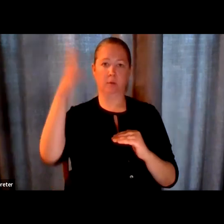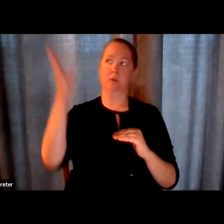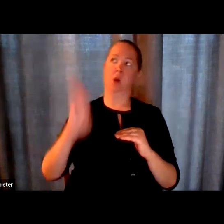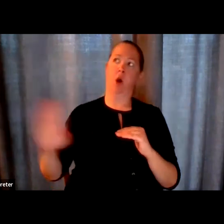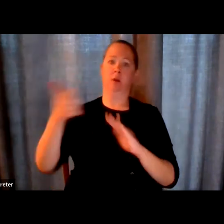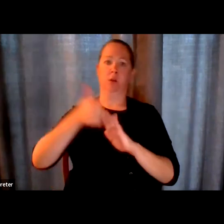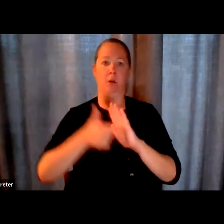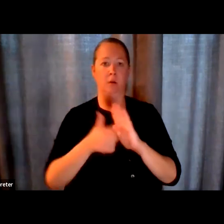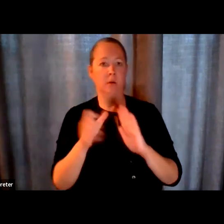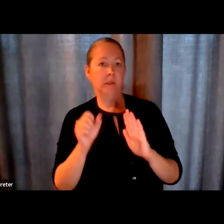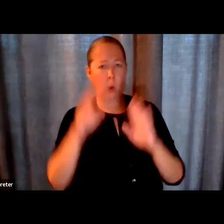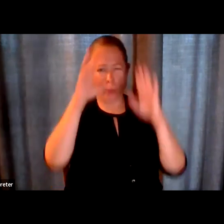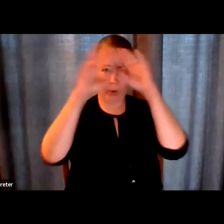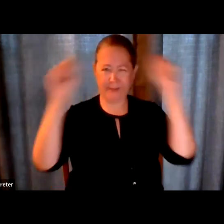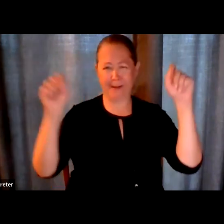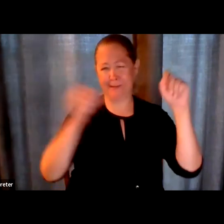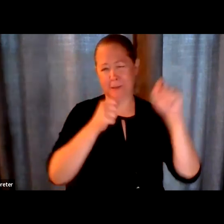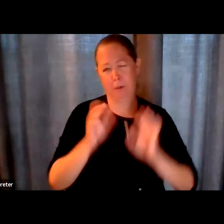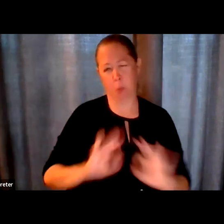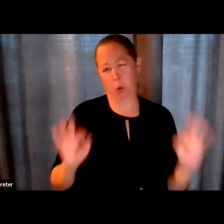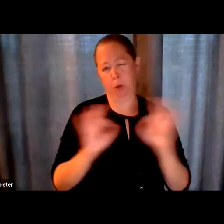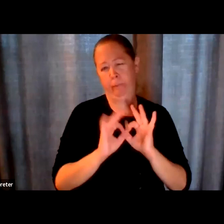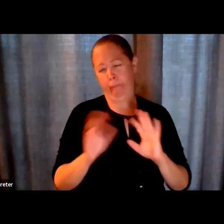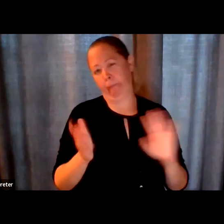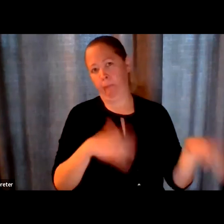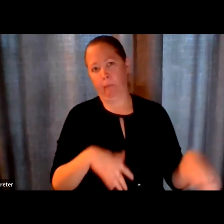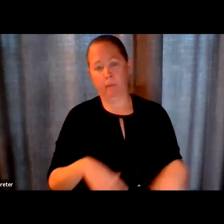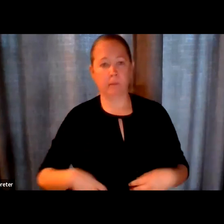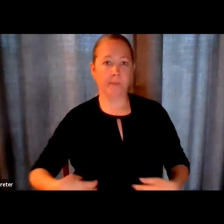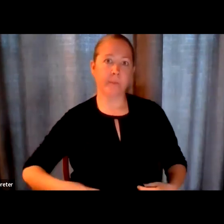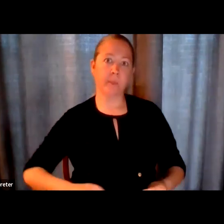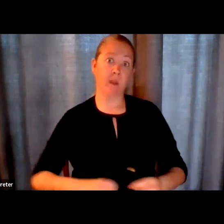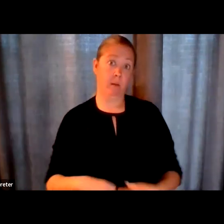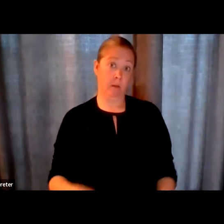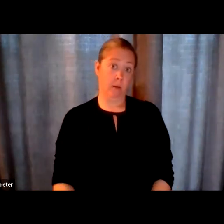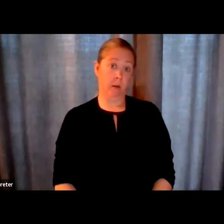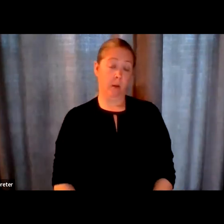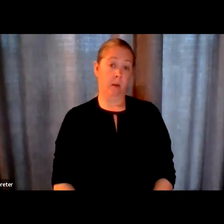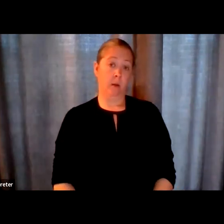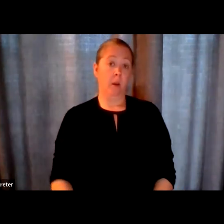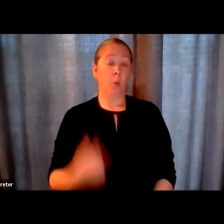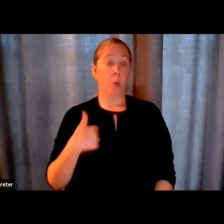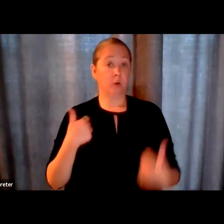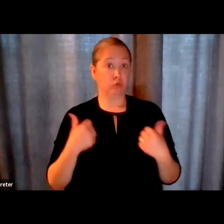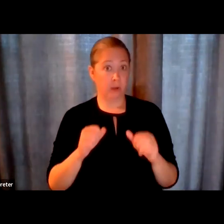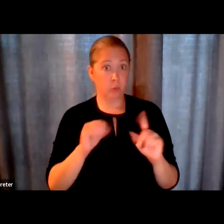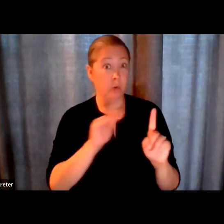doesn't really matter, etc. What we're working on then is to remind them that